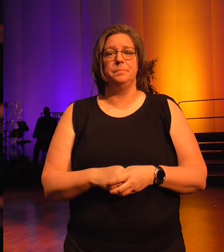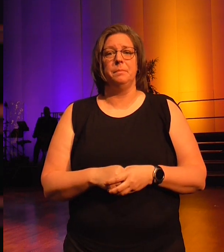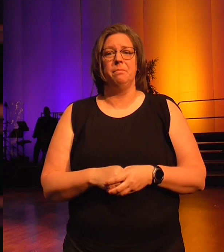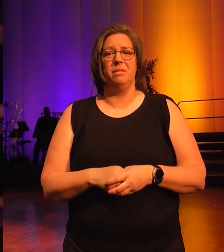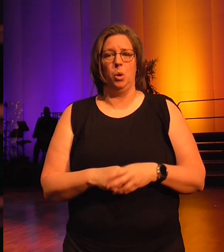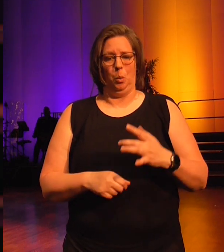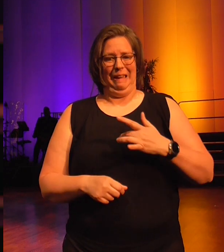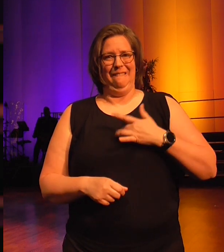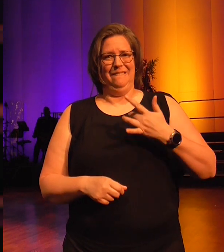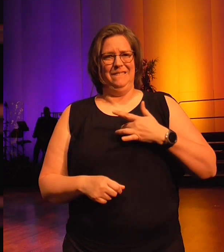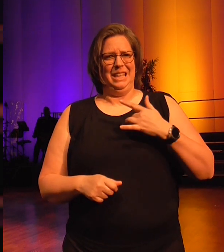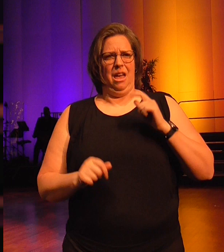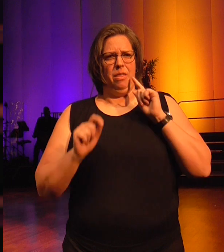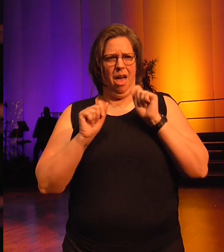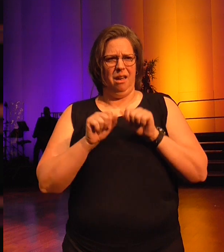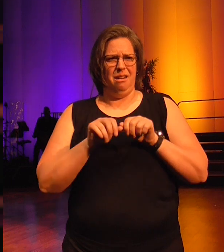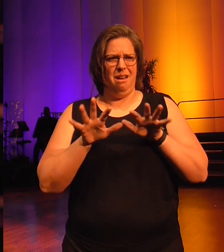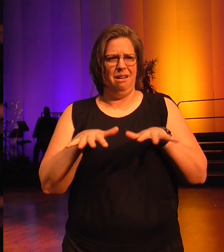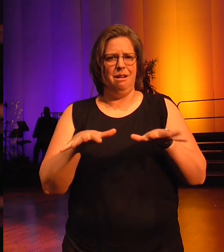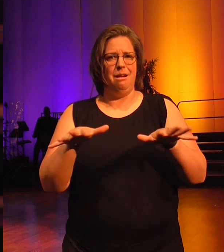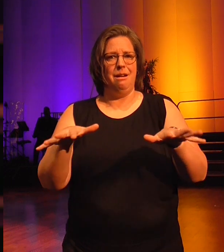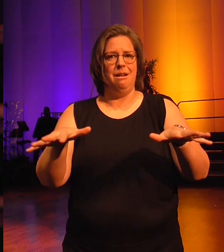resonates